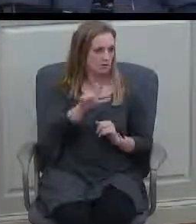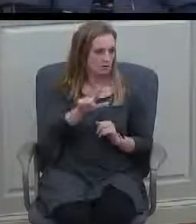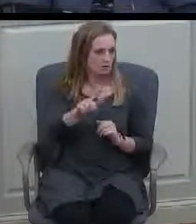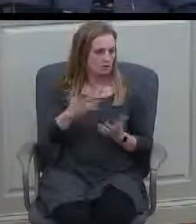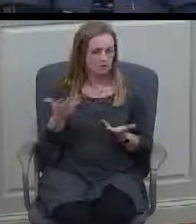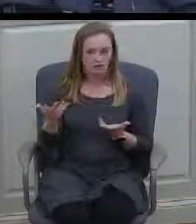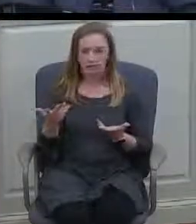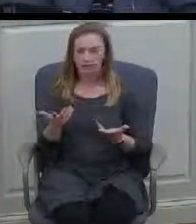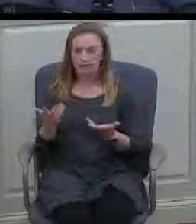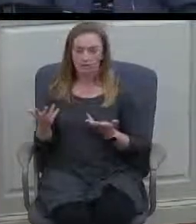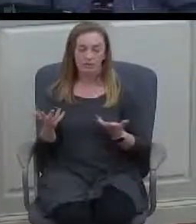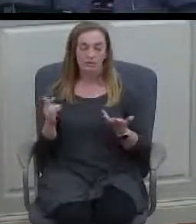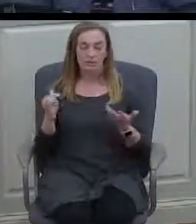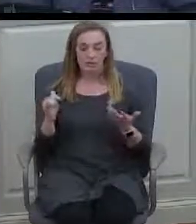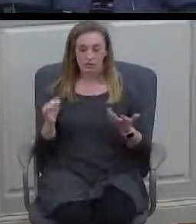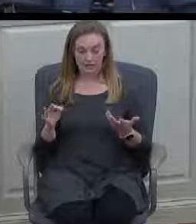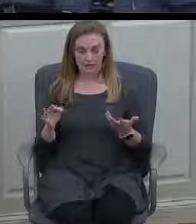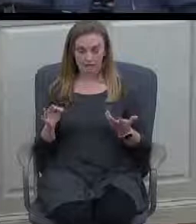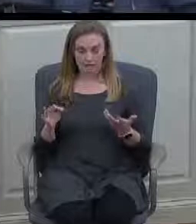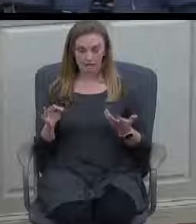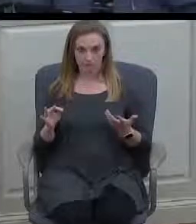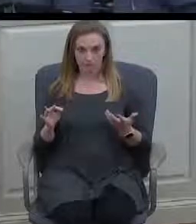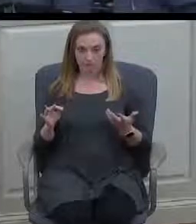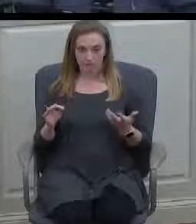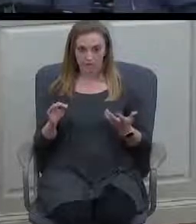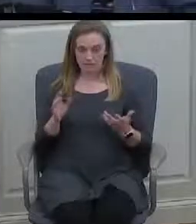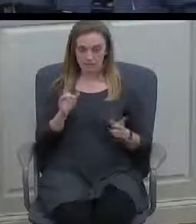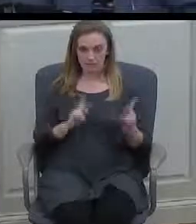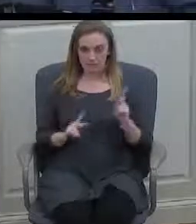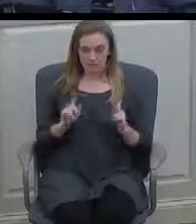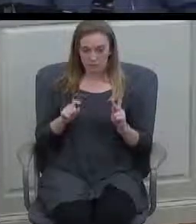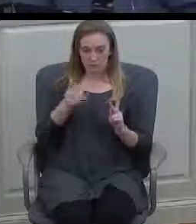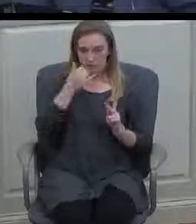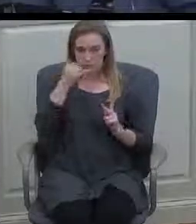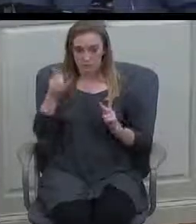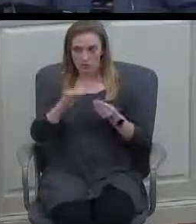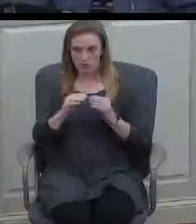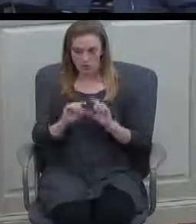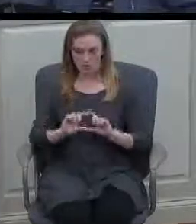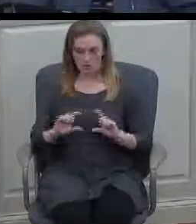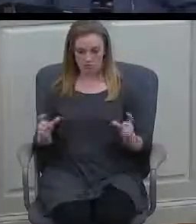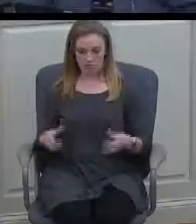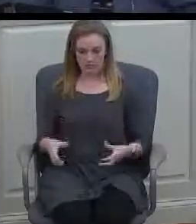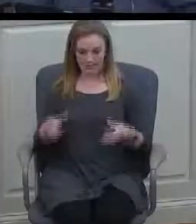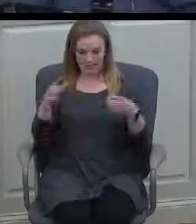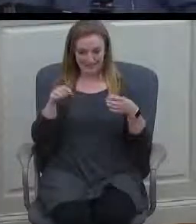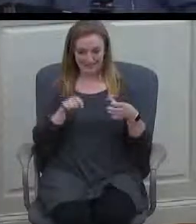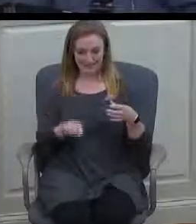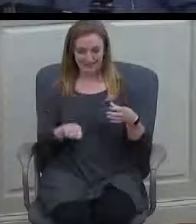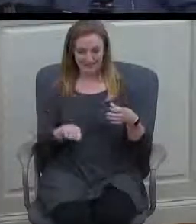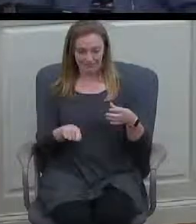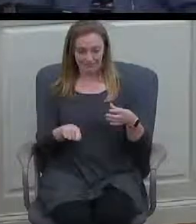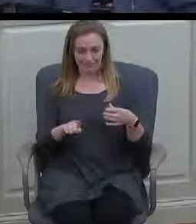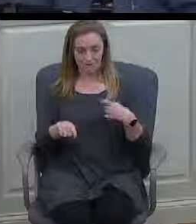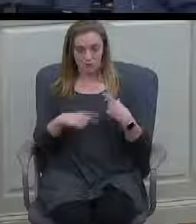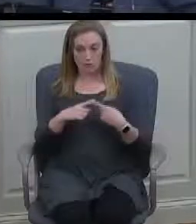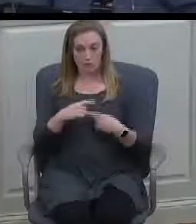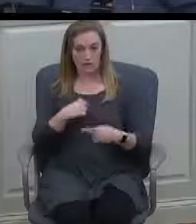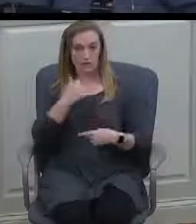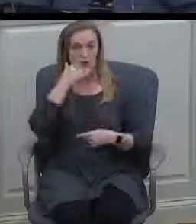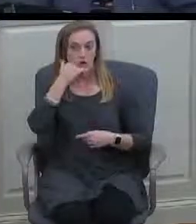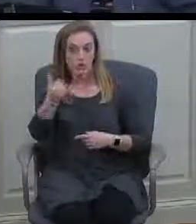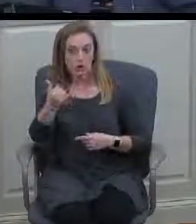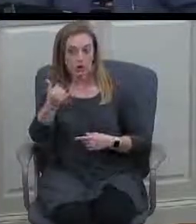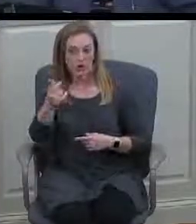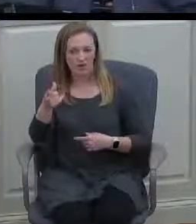If the citizens are supposed to call the number on the can, then when they do that, their issues